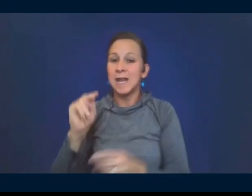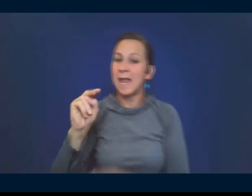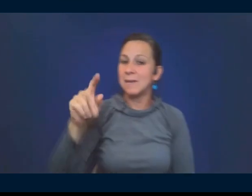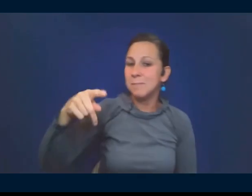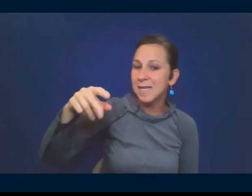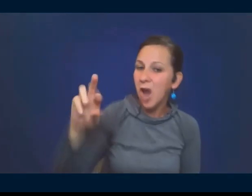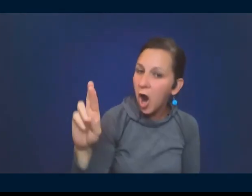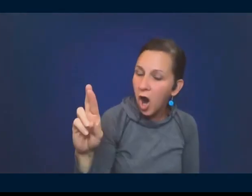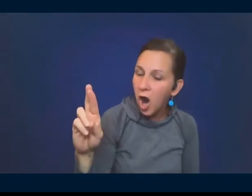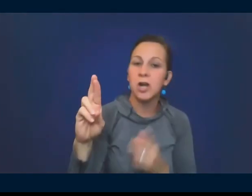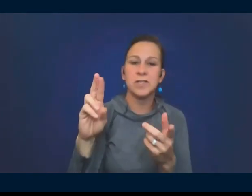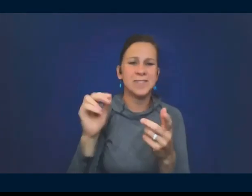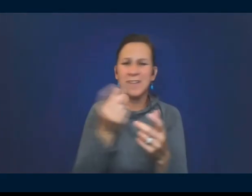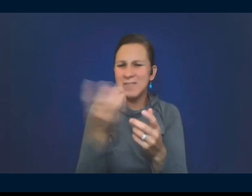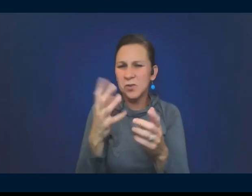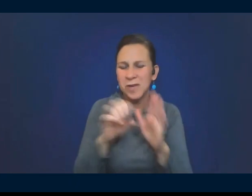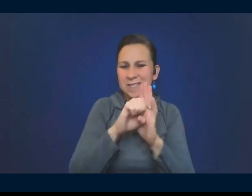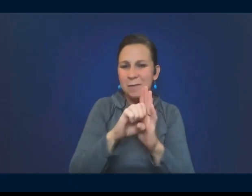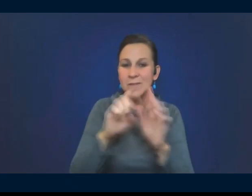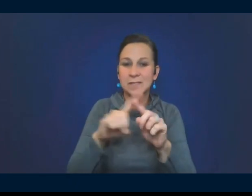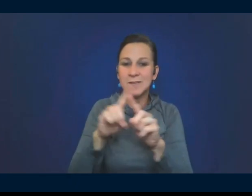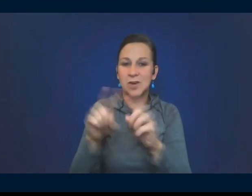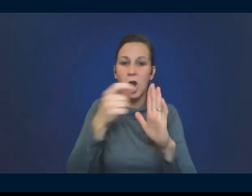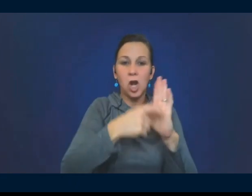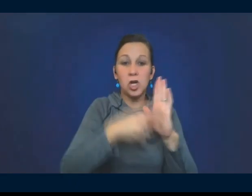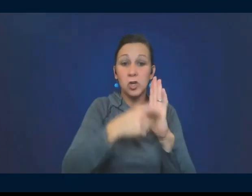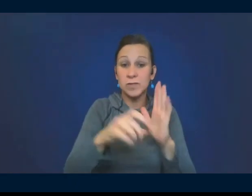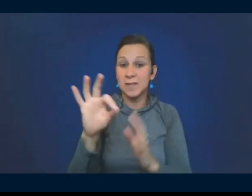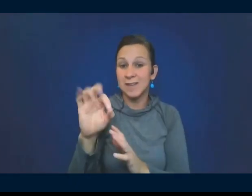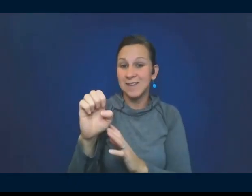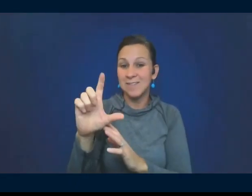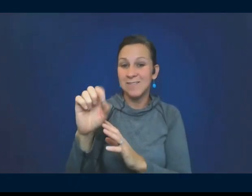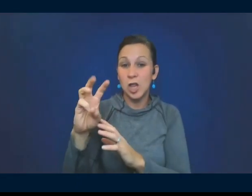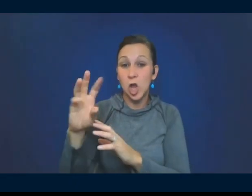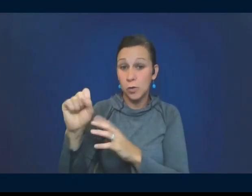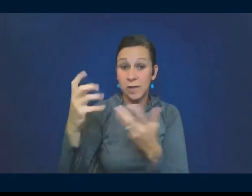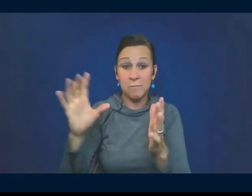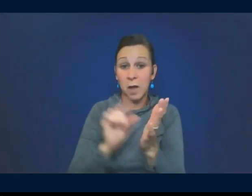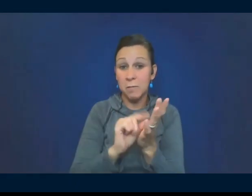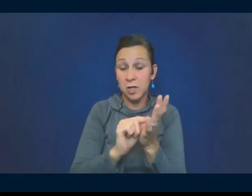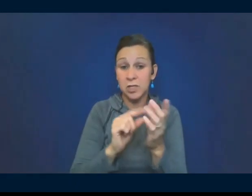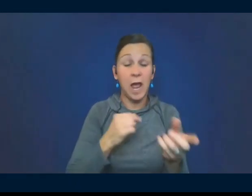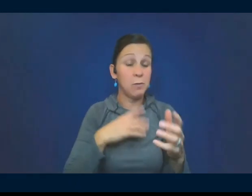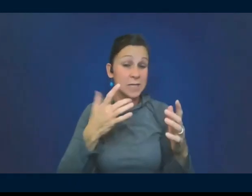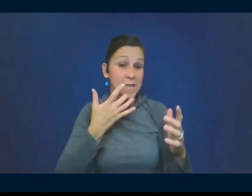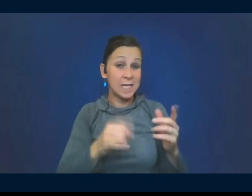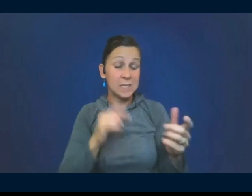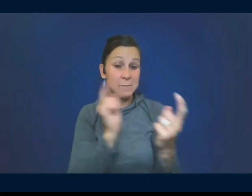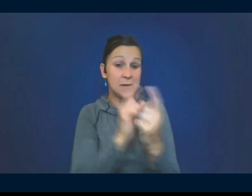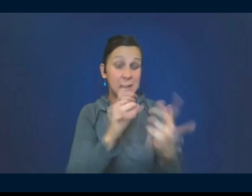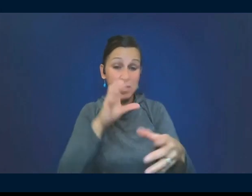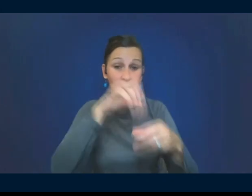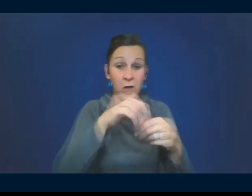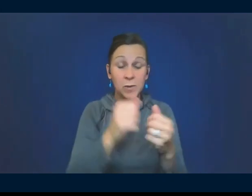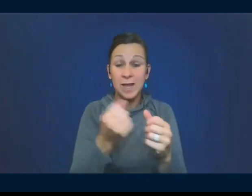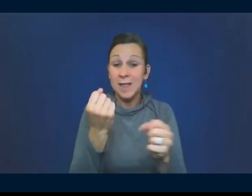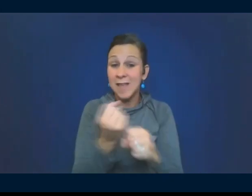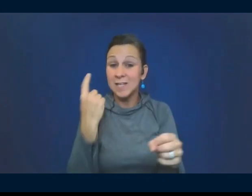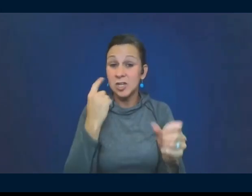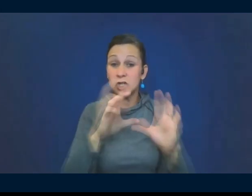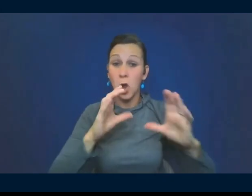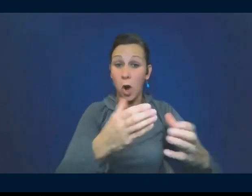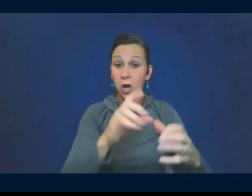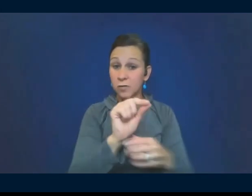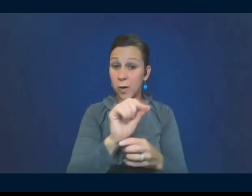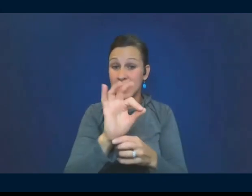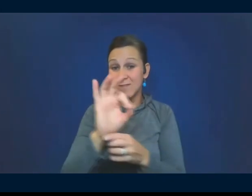few examples of the articles that fellows have published. I was fortunate to meet and engage with last year's cohort of 20 fellows, and they were